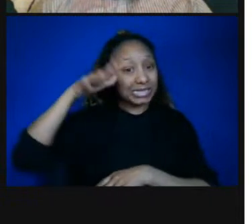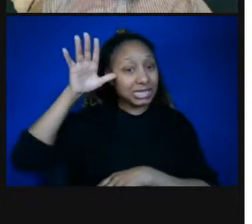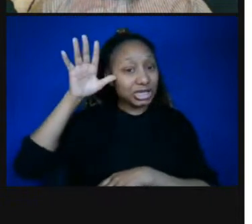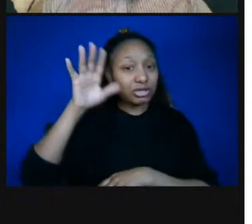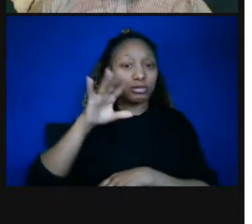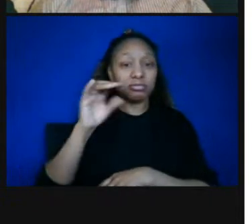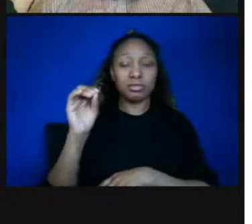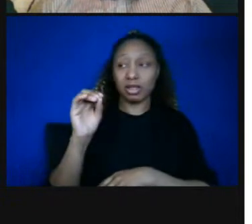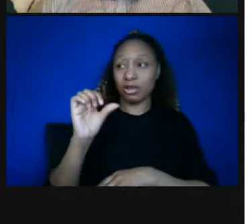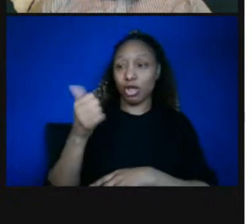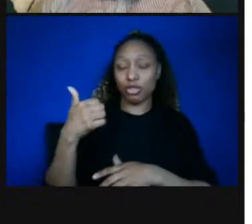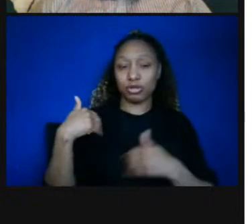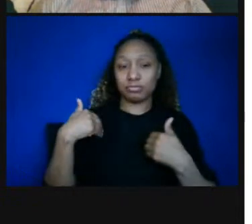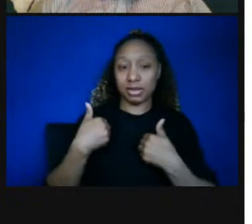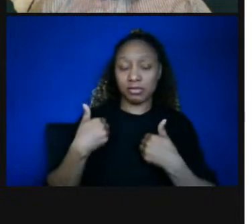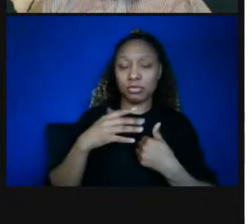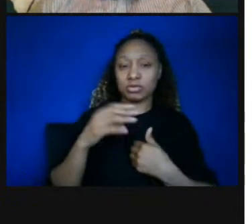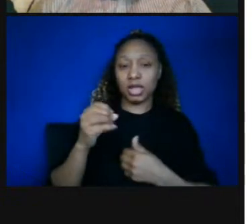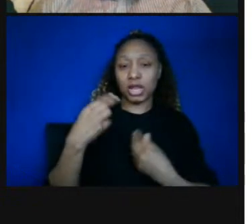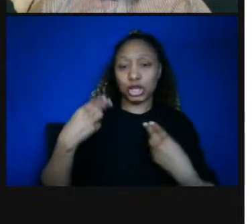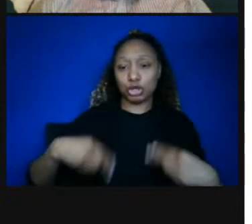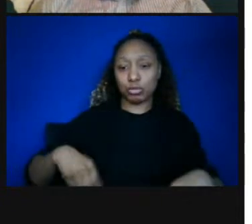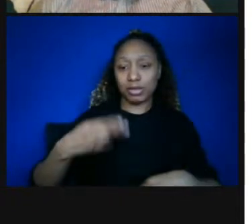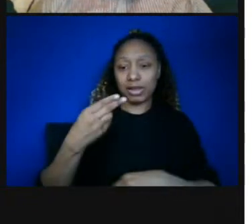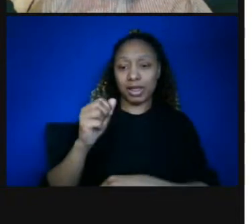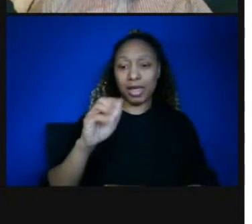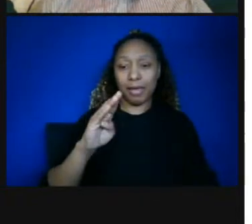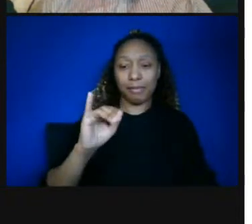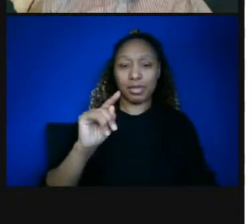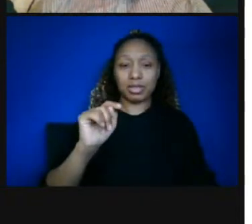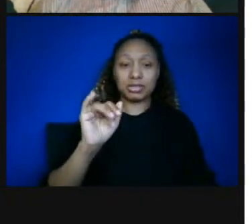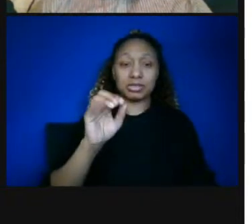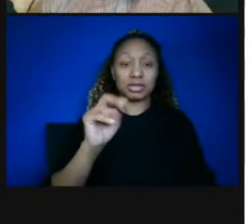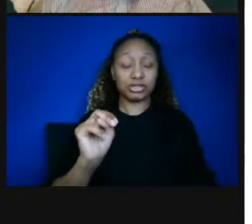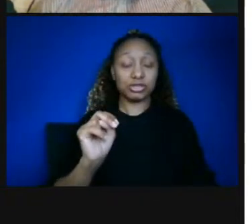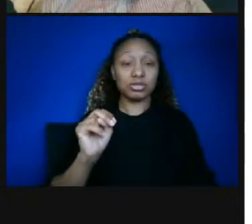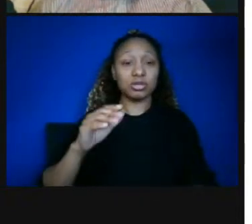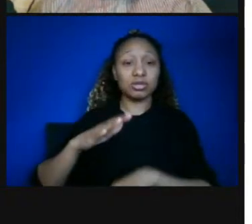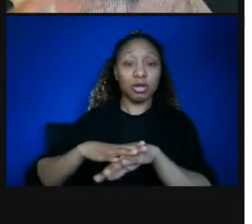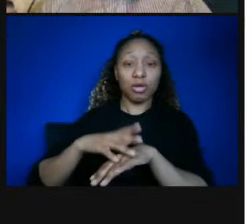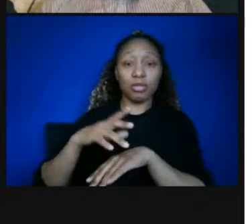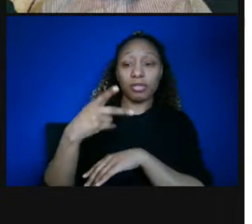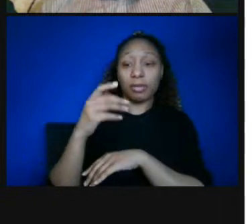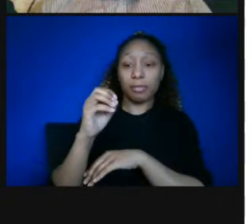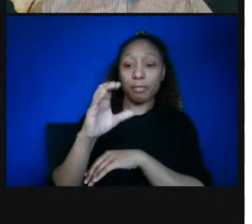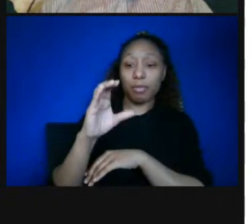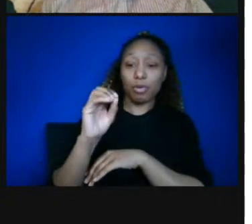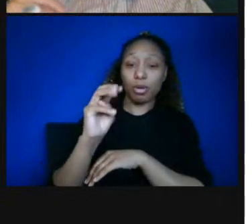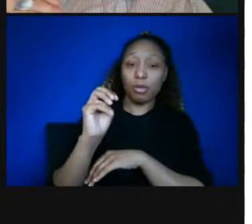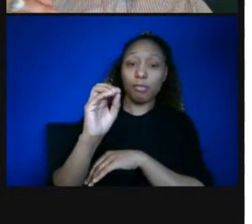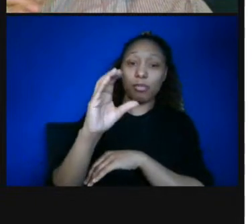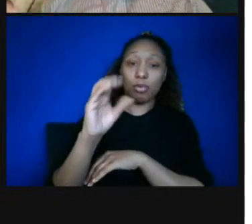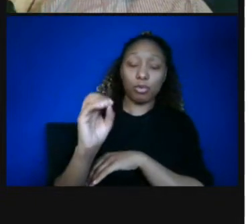as places of human habitation in historic times. Among the Pocomoke, they talked about settlements,